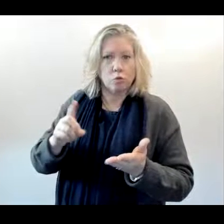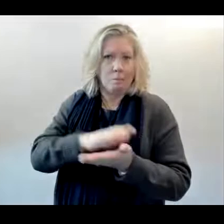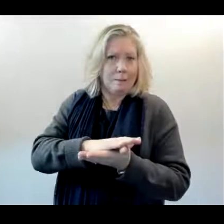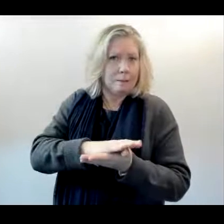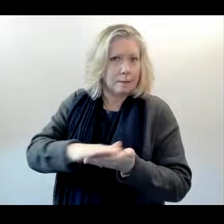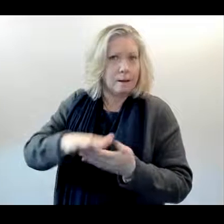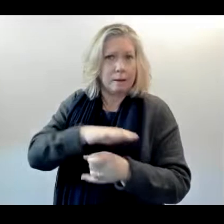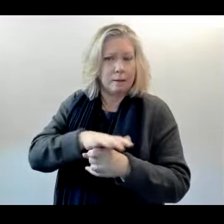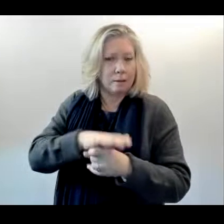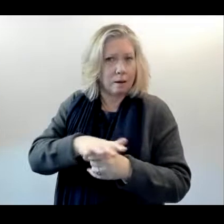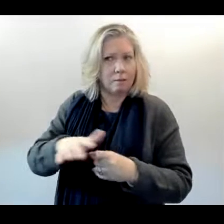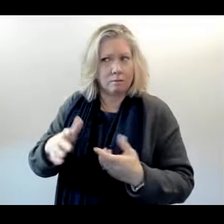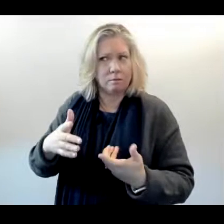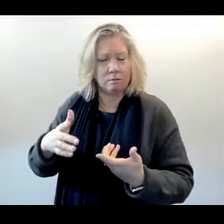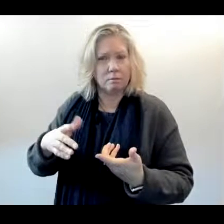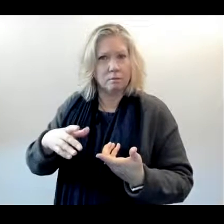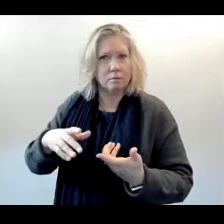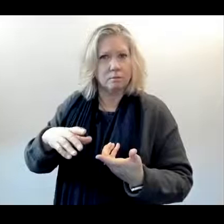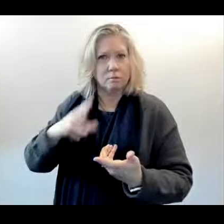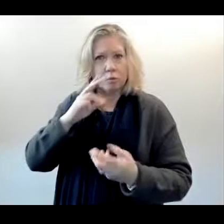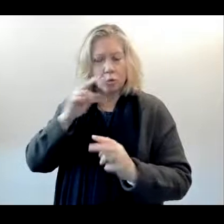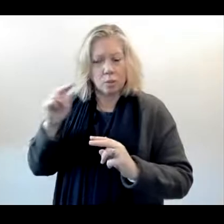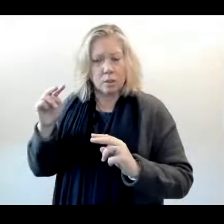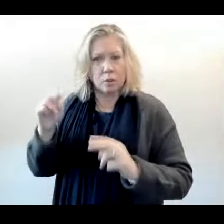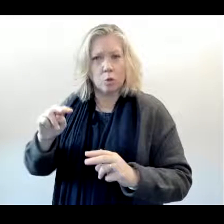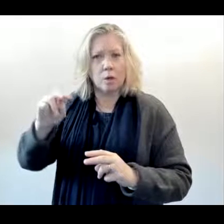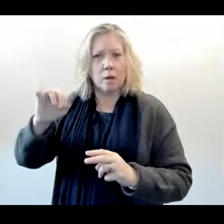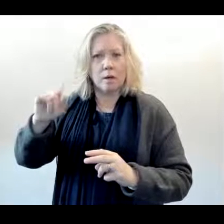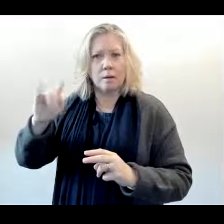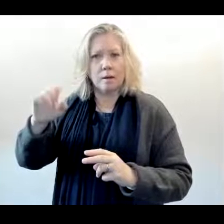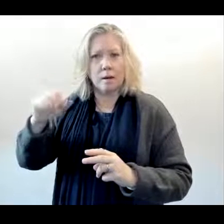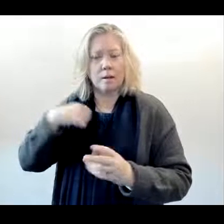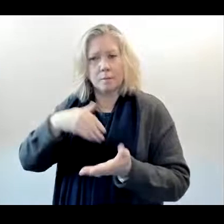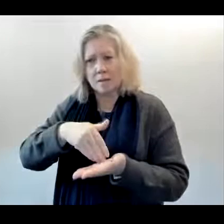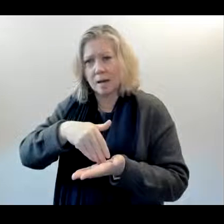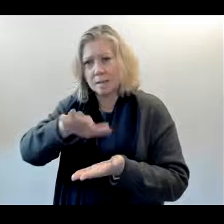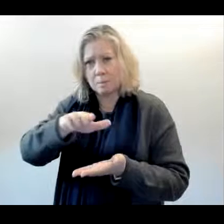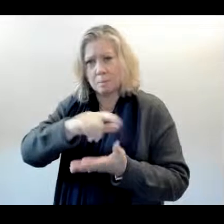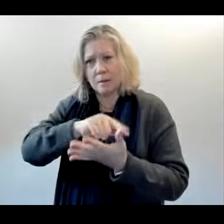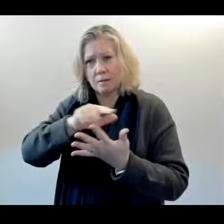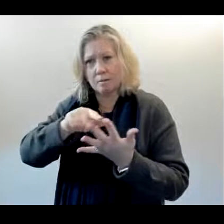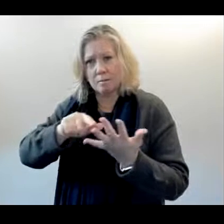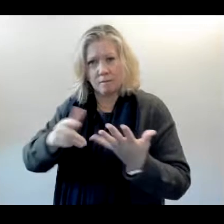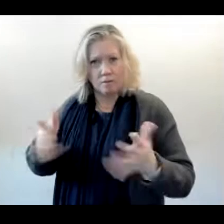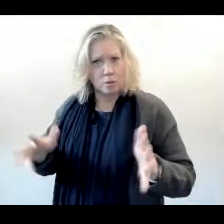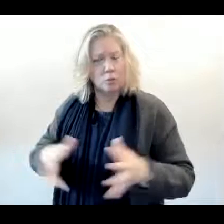take a look at the items that were submitted and also